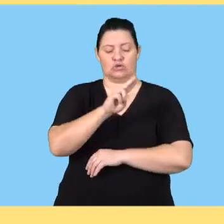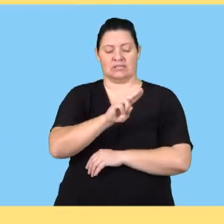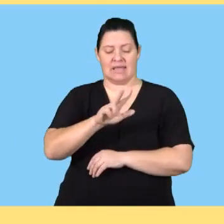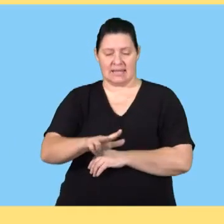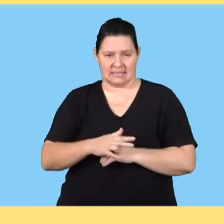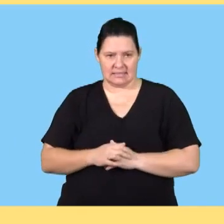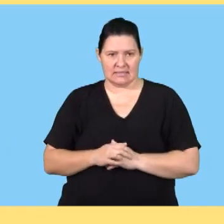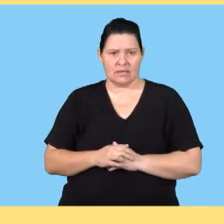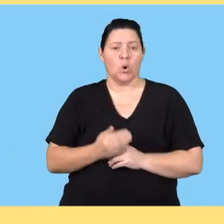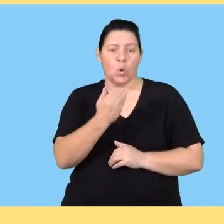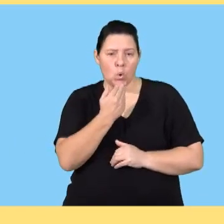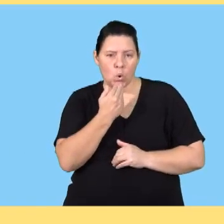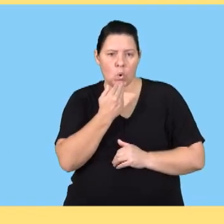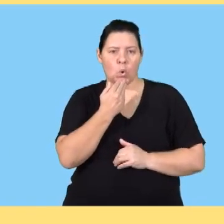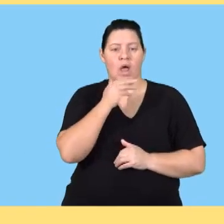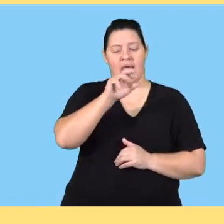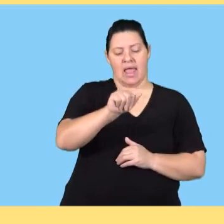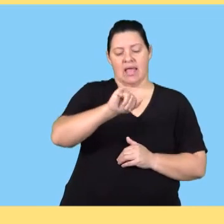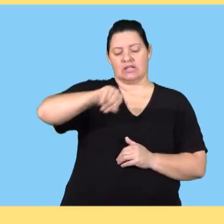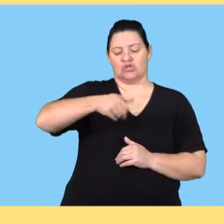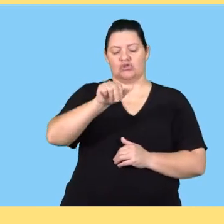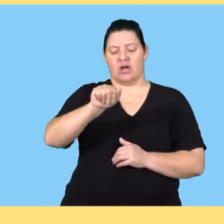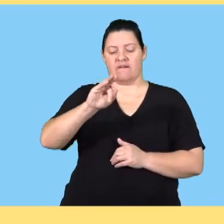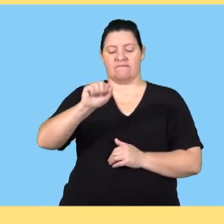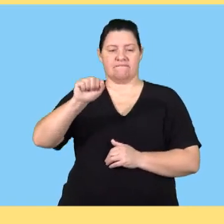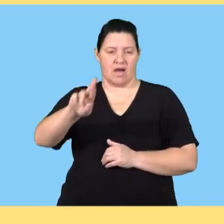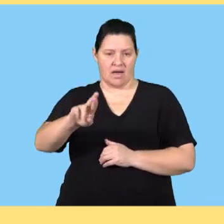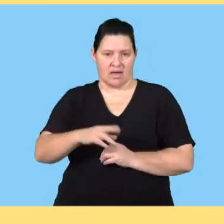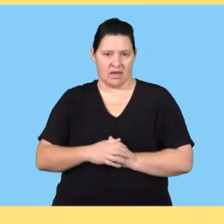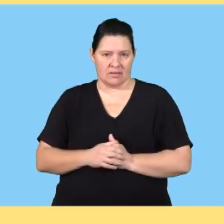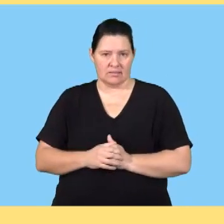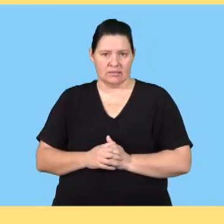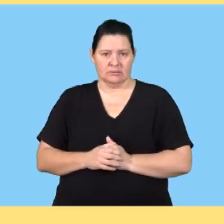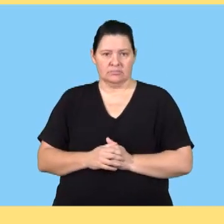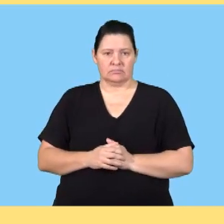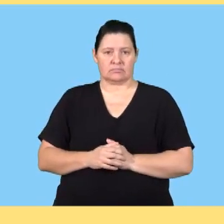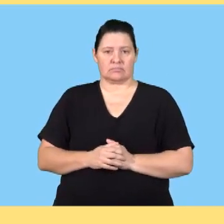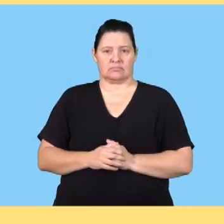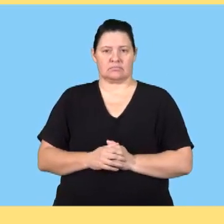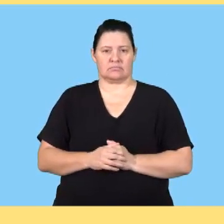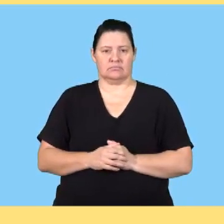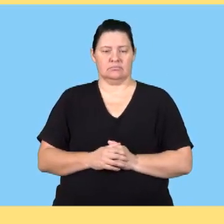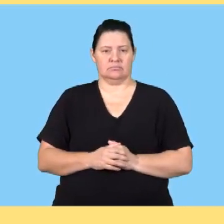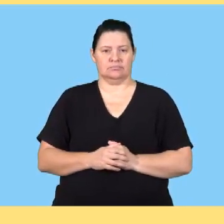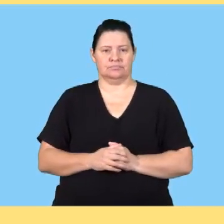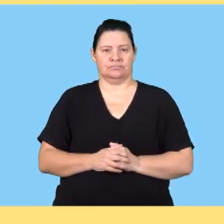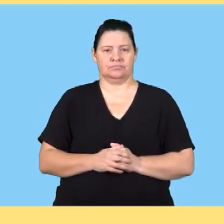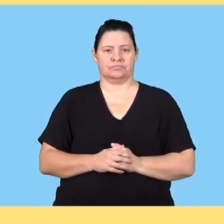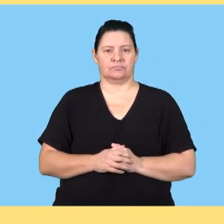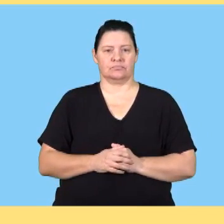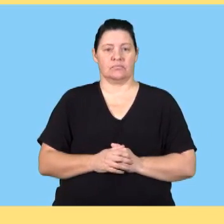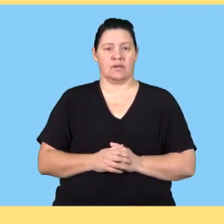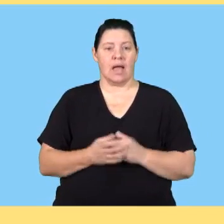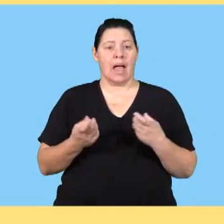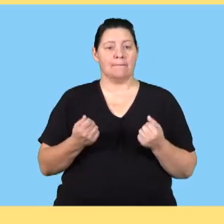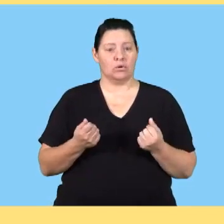the 28th. And then I'll now say here, it is A. Jaffa.